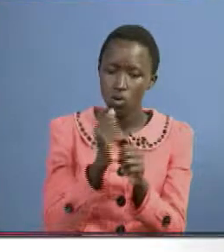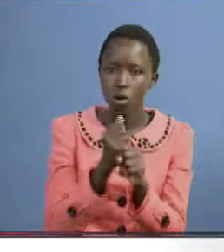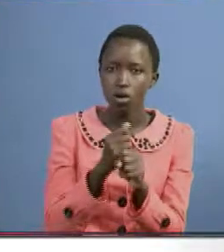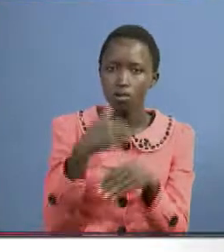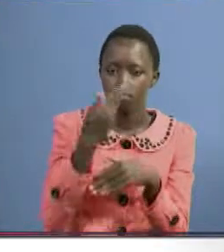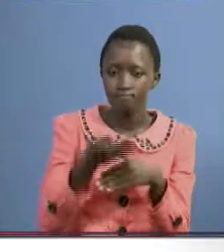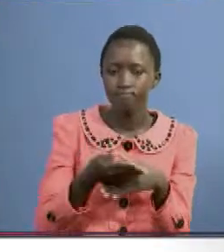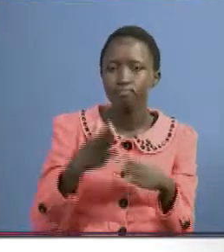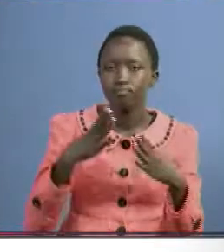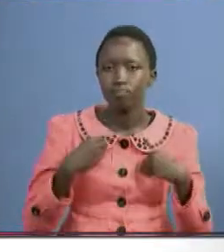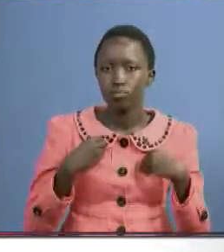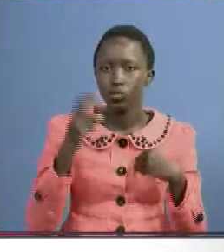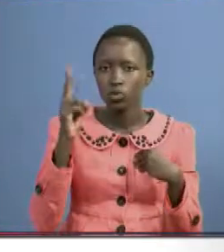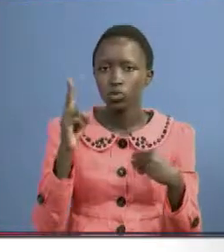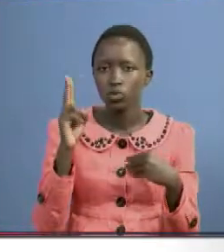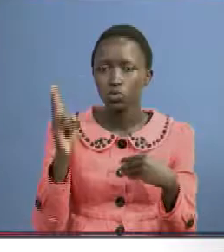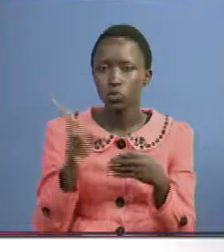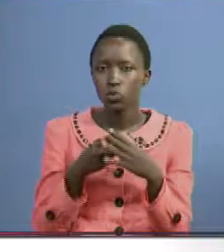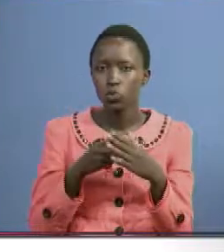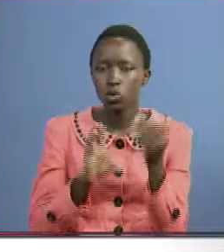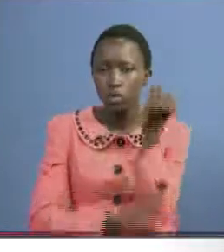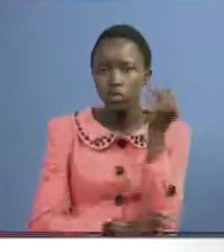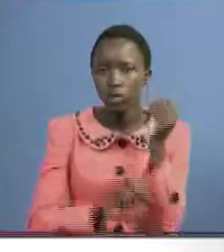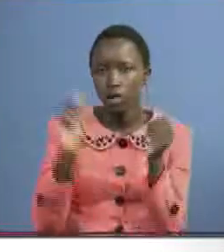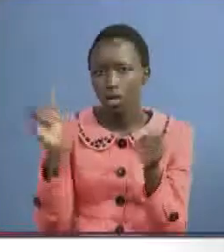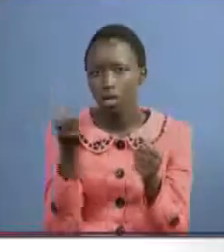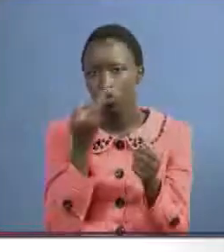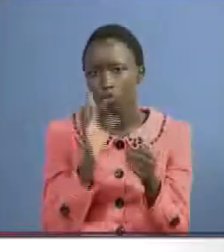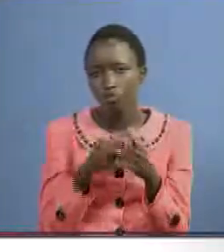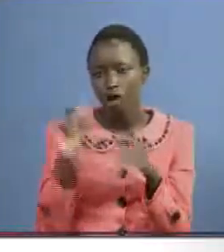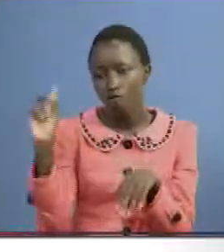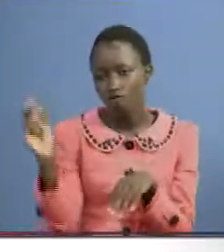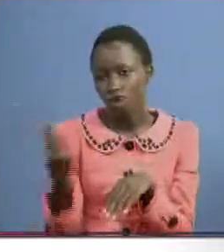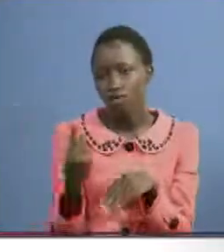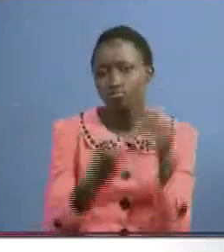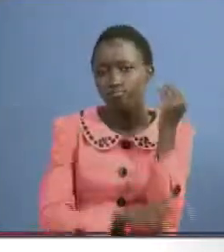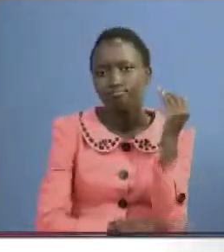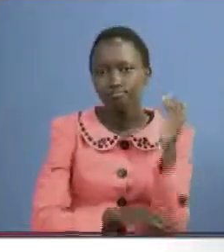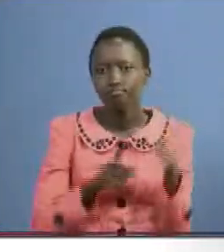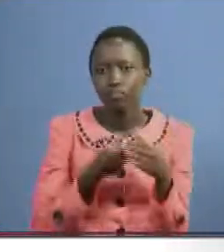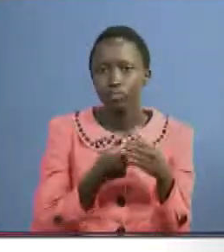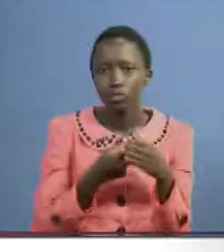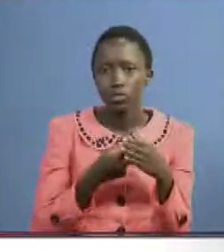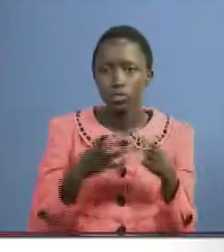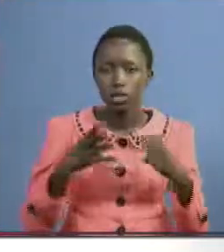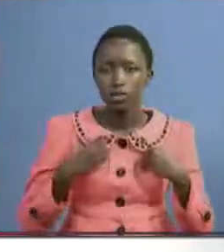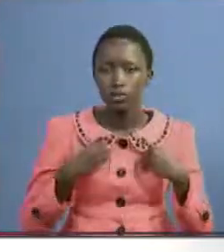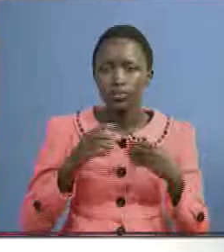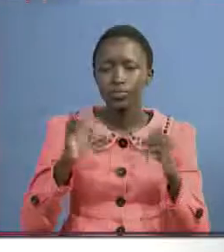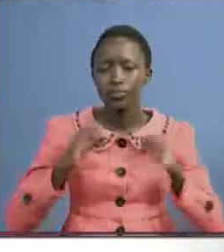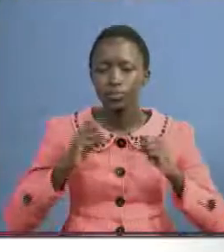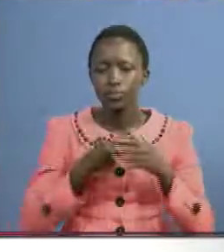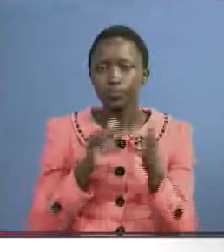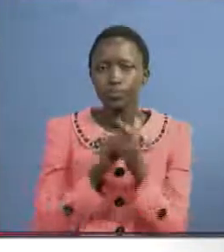it's ratified by 22 countries, and Kenya will be one of the first countries that will adopt the agreement.